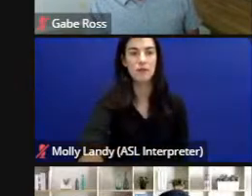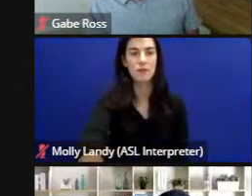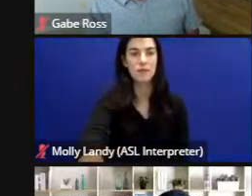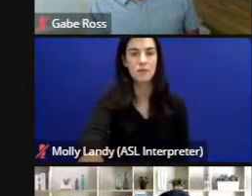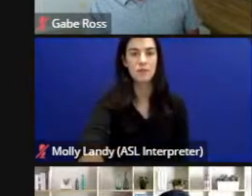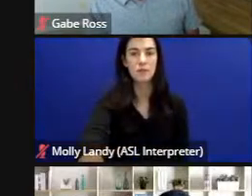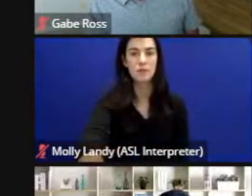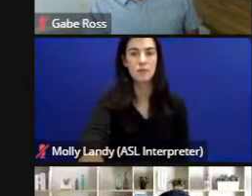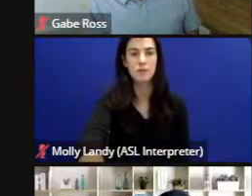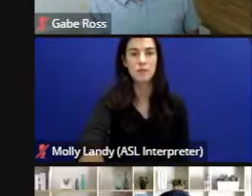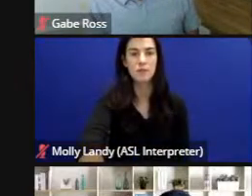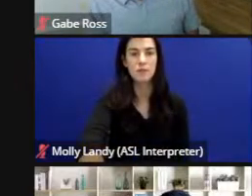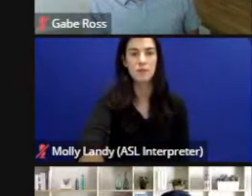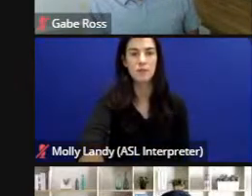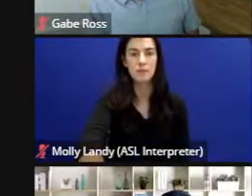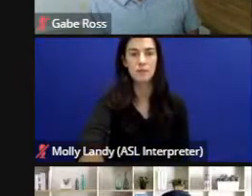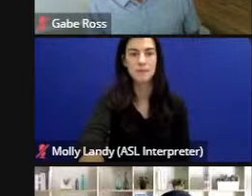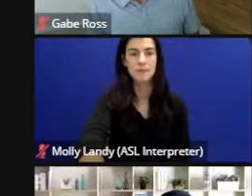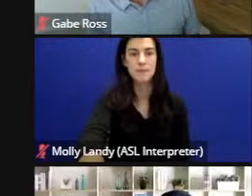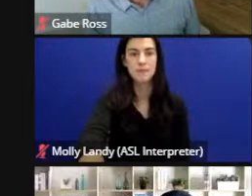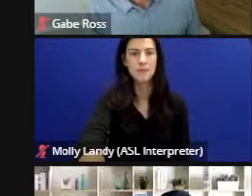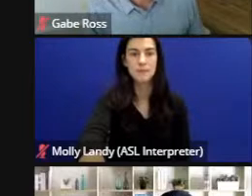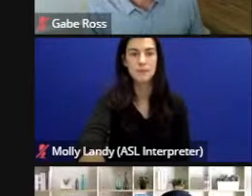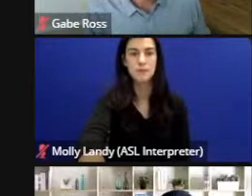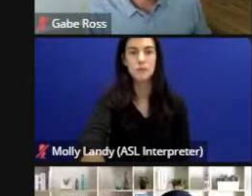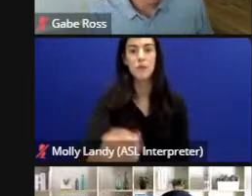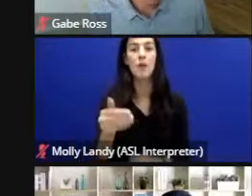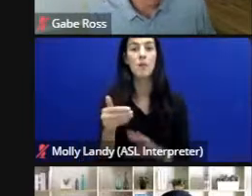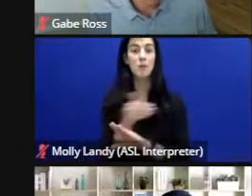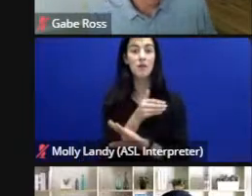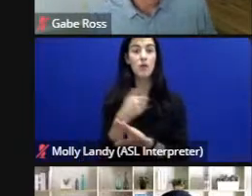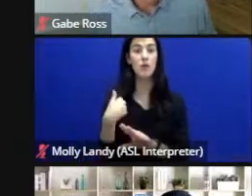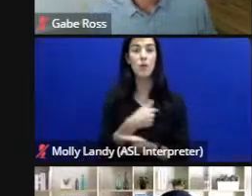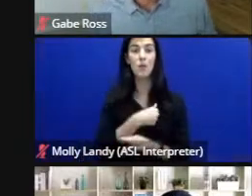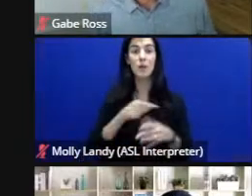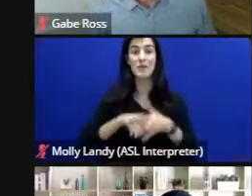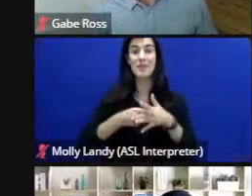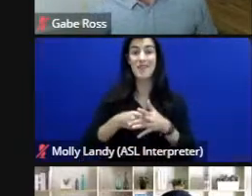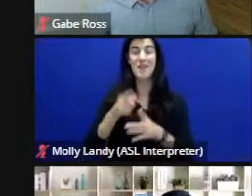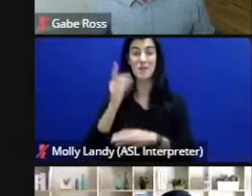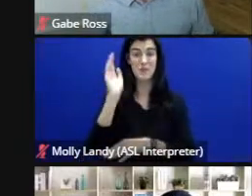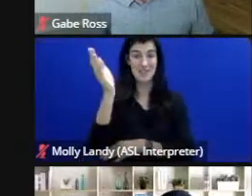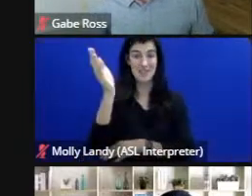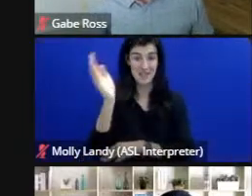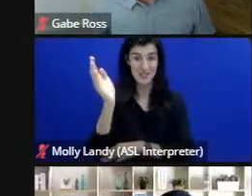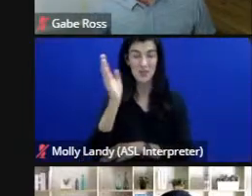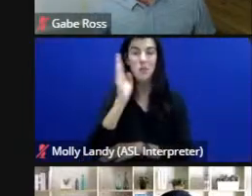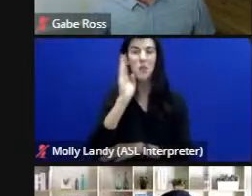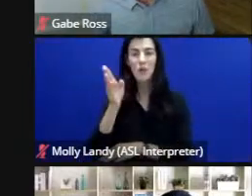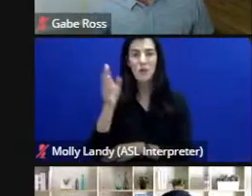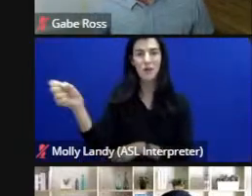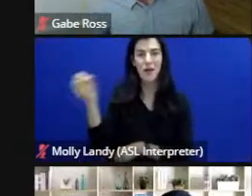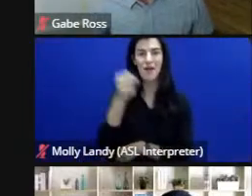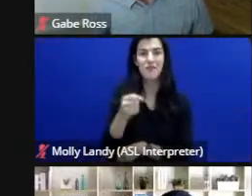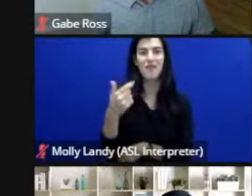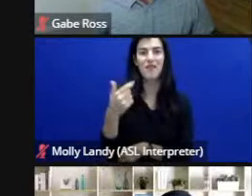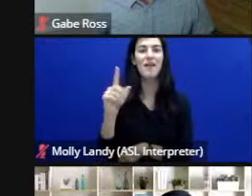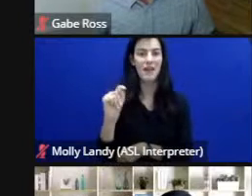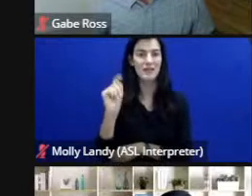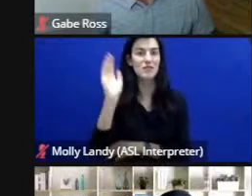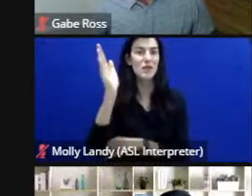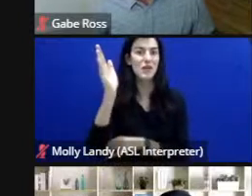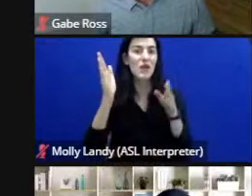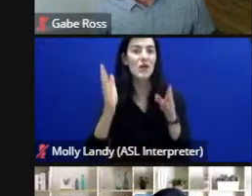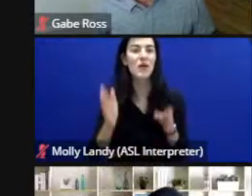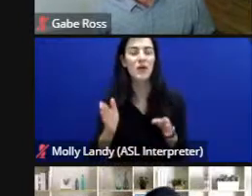into the presentation, we will have a guest speaker to frame the issues. But I also at